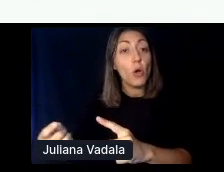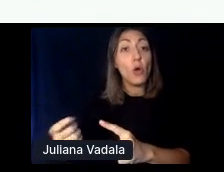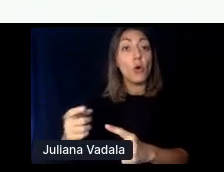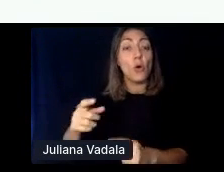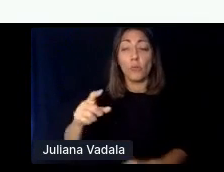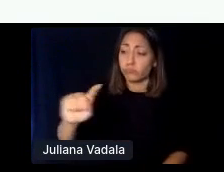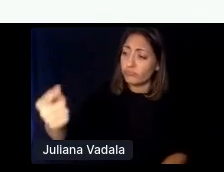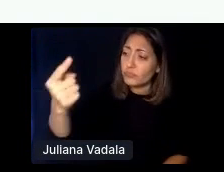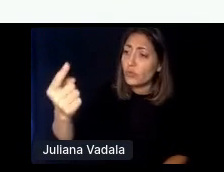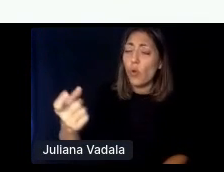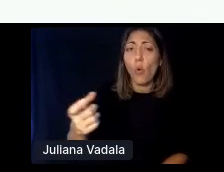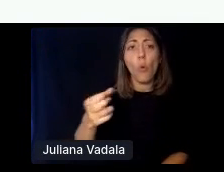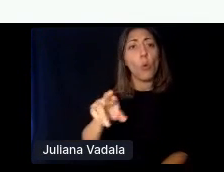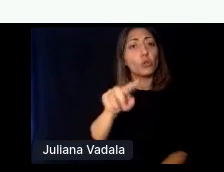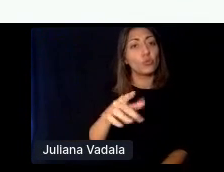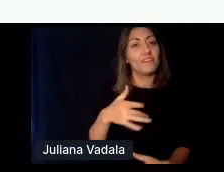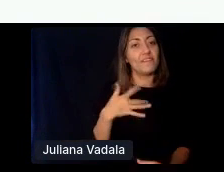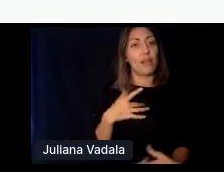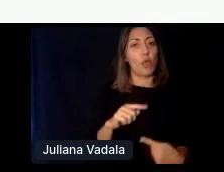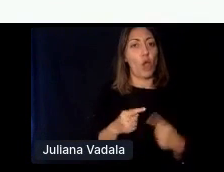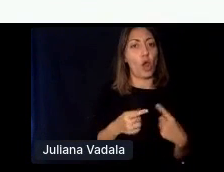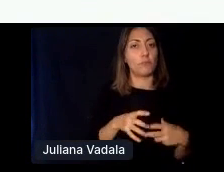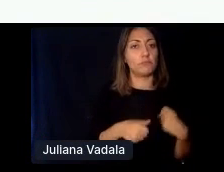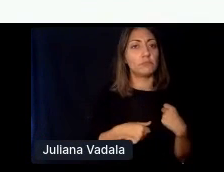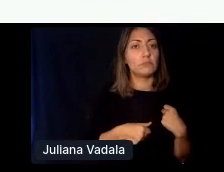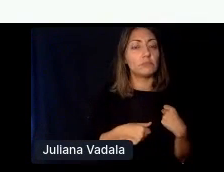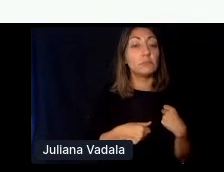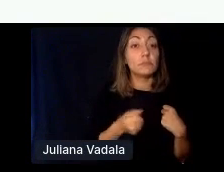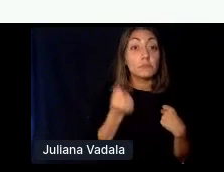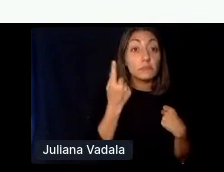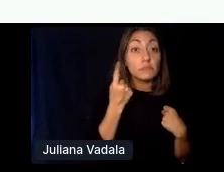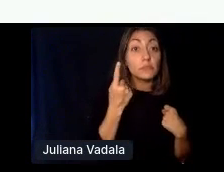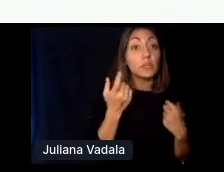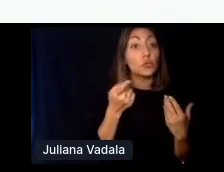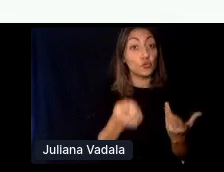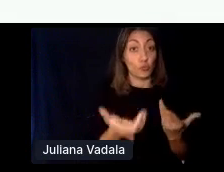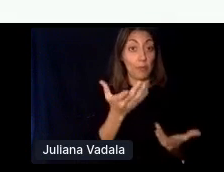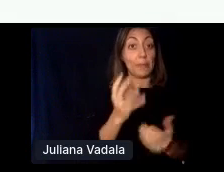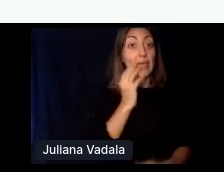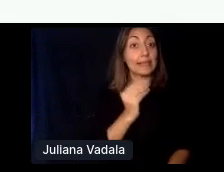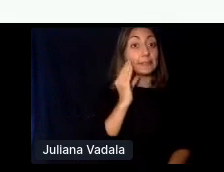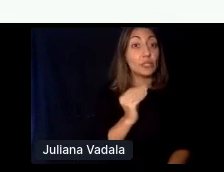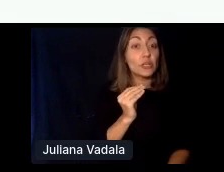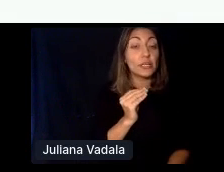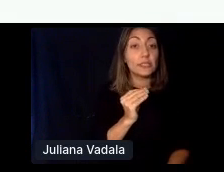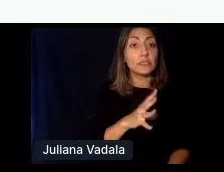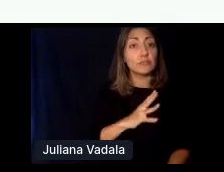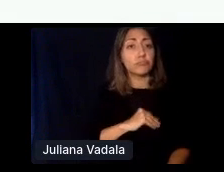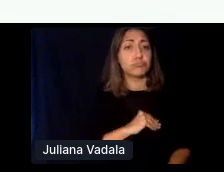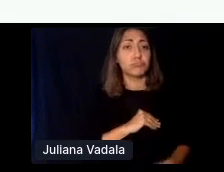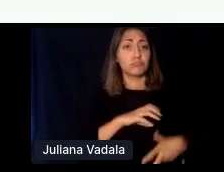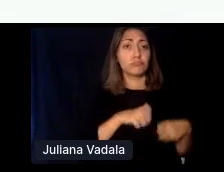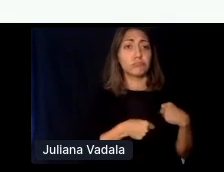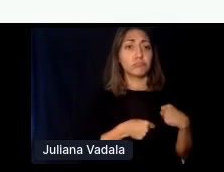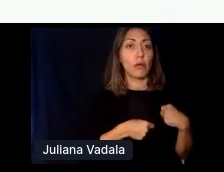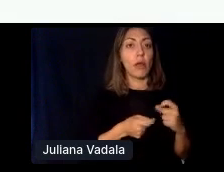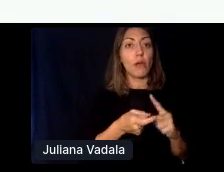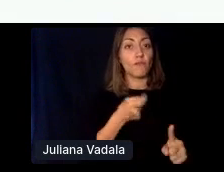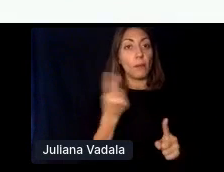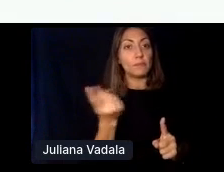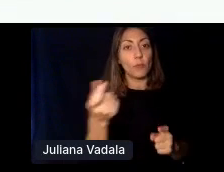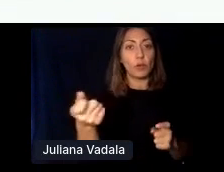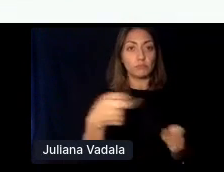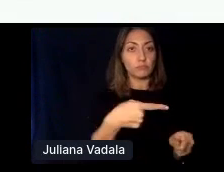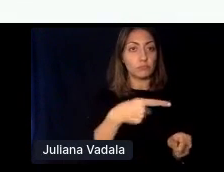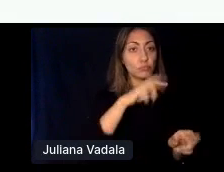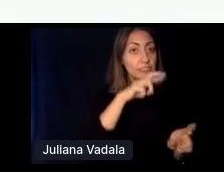over text. Especially for everyone here today who experiences marginalization, you should probably know what it's like